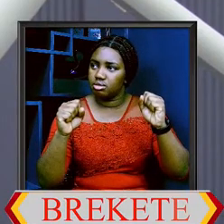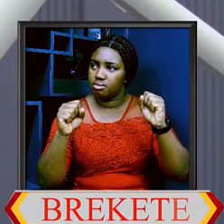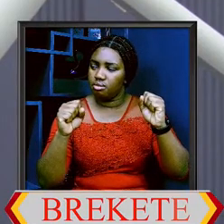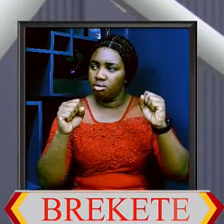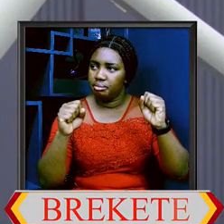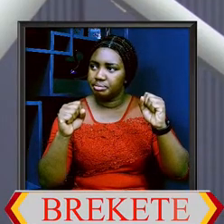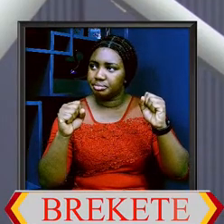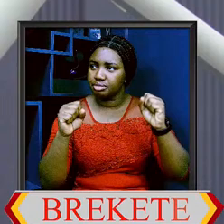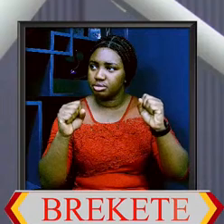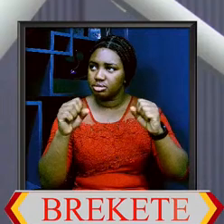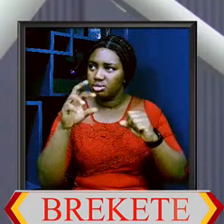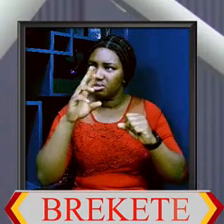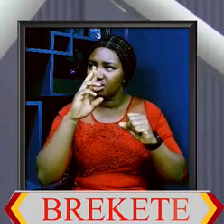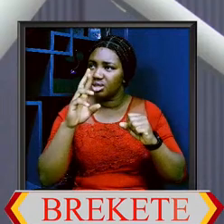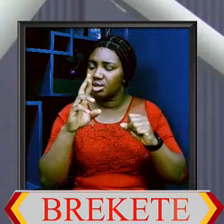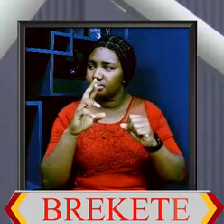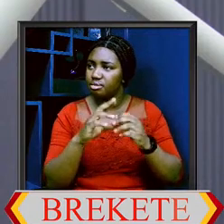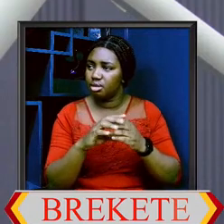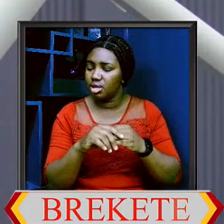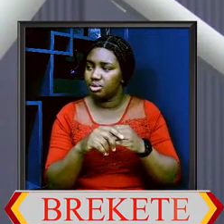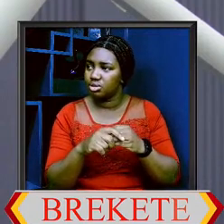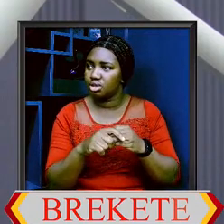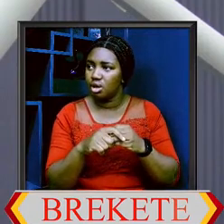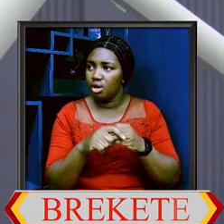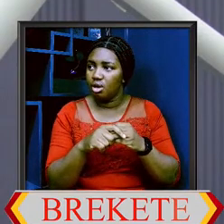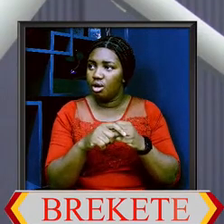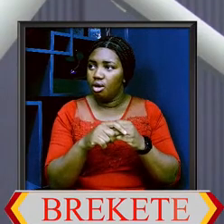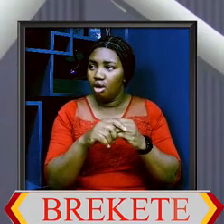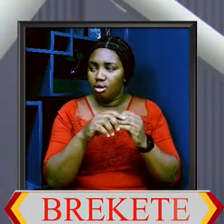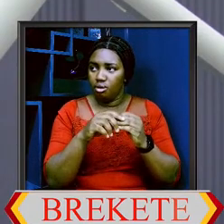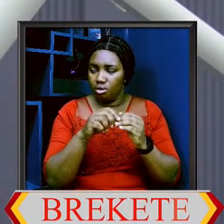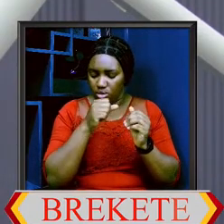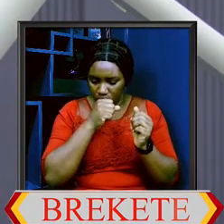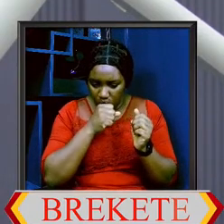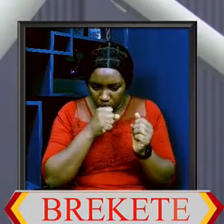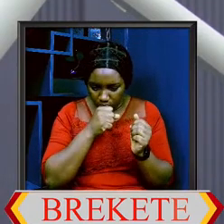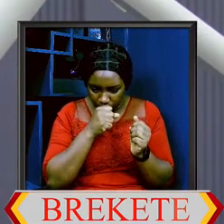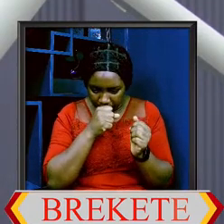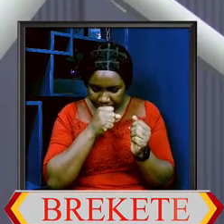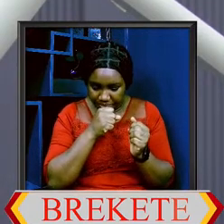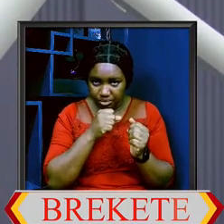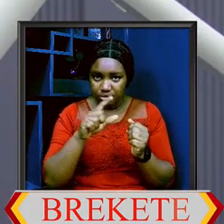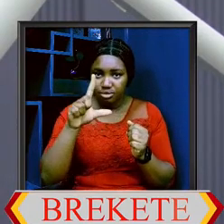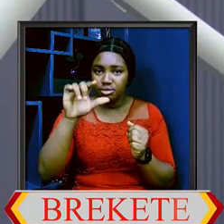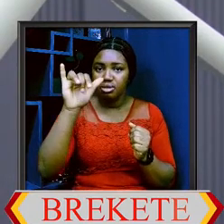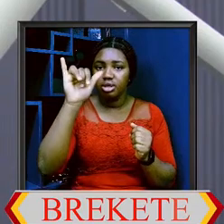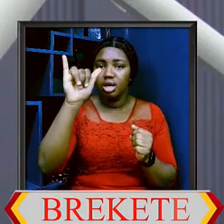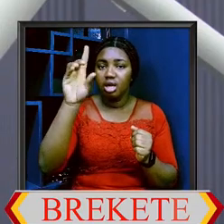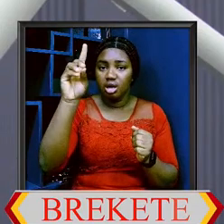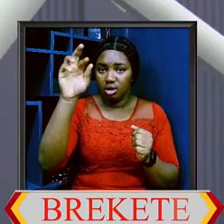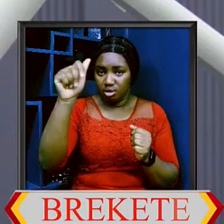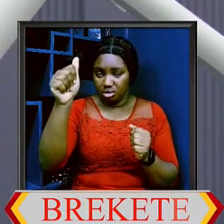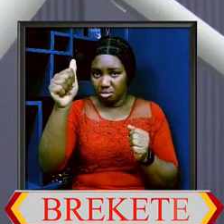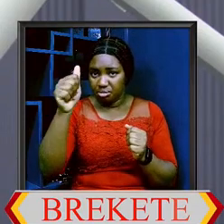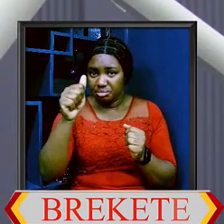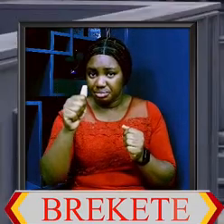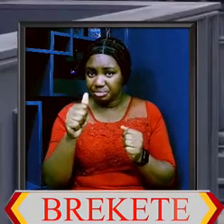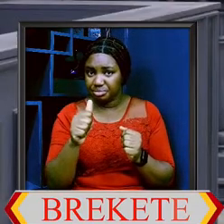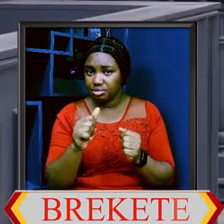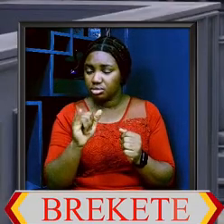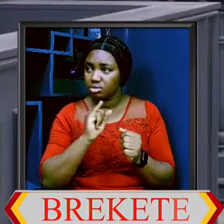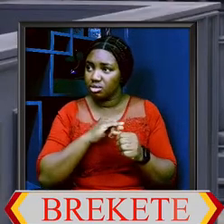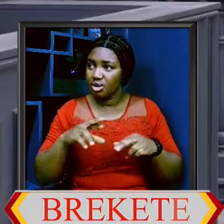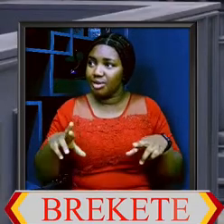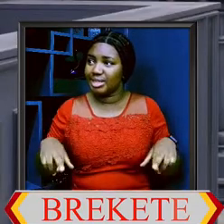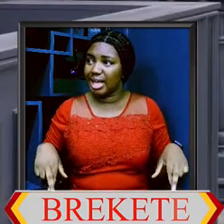s like what your name man okay my name is lyia sabba which be your rank man I